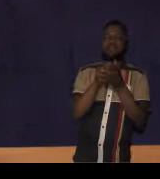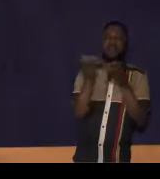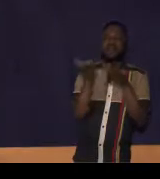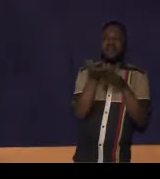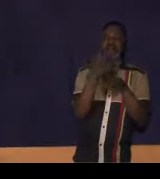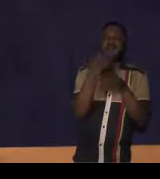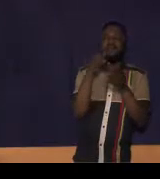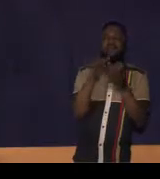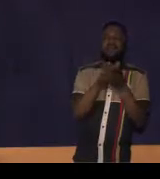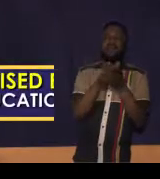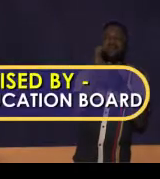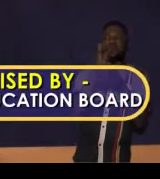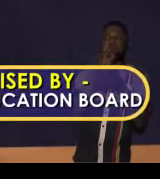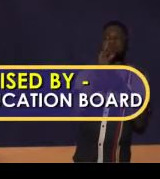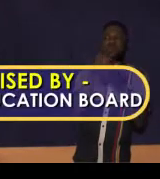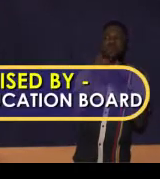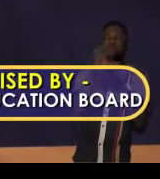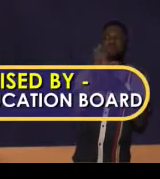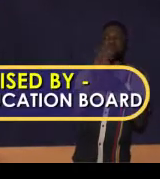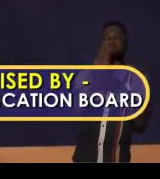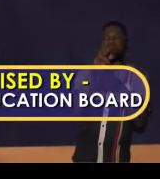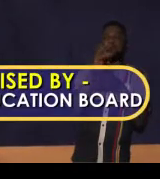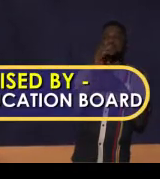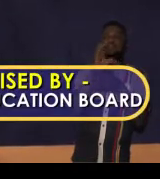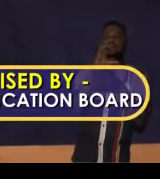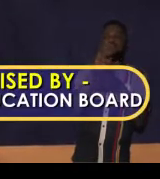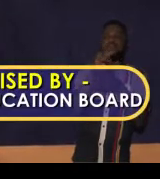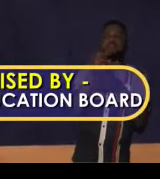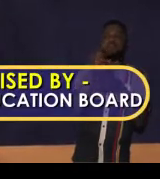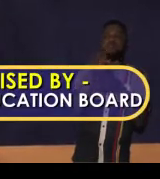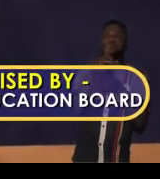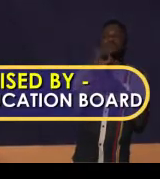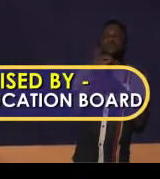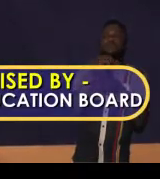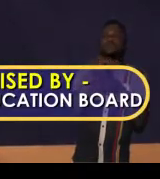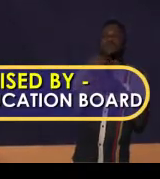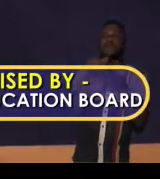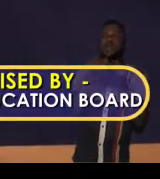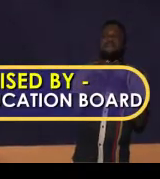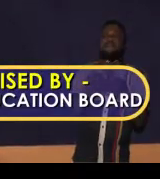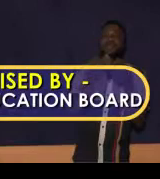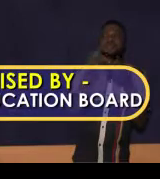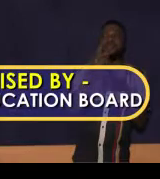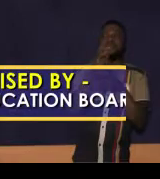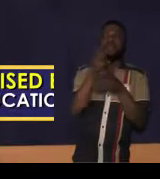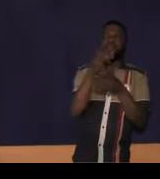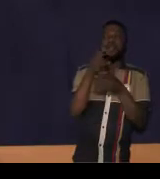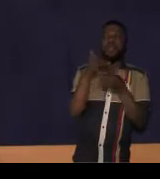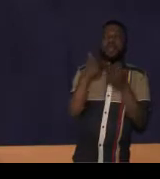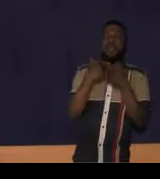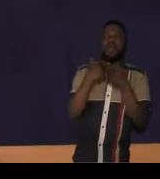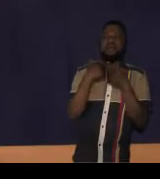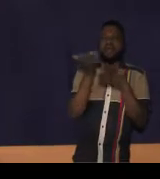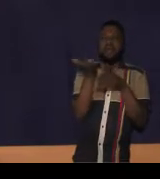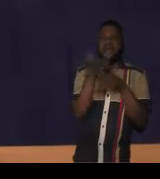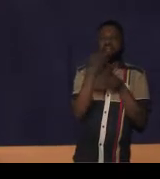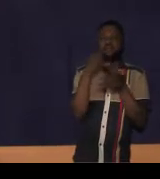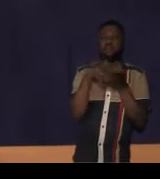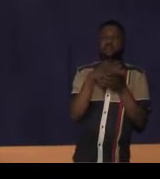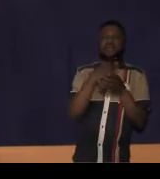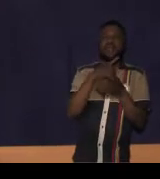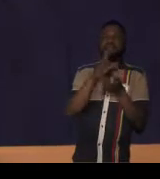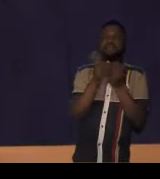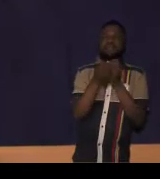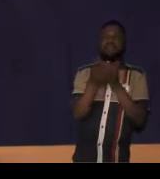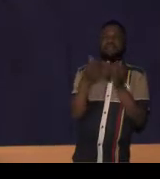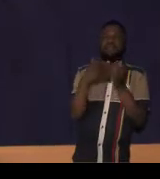half of that will be in cubic centimeters, but the question is saying how many liters. That means we have to find half of this in cubic